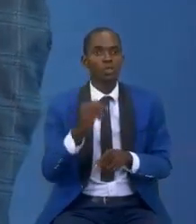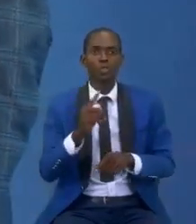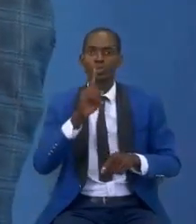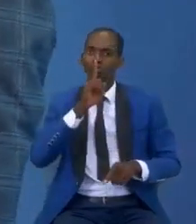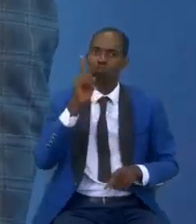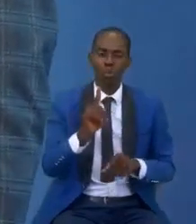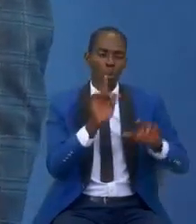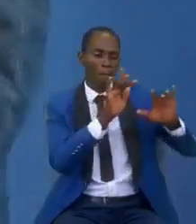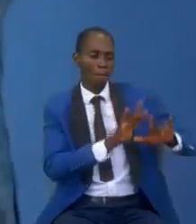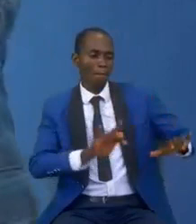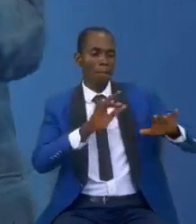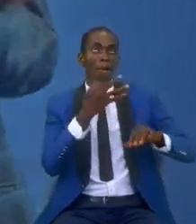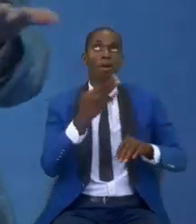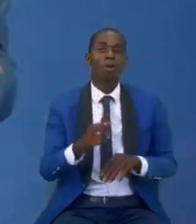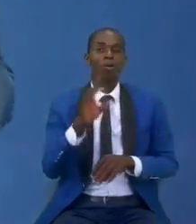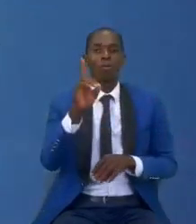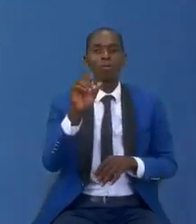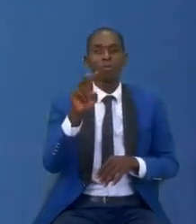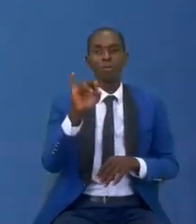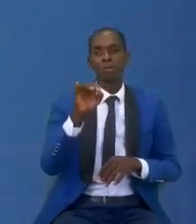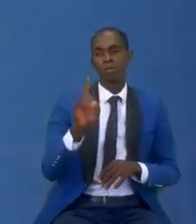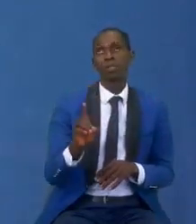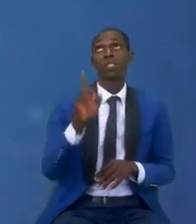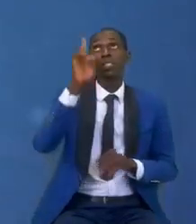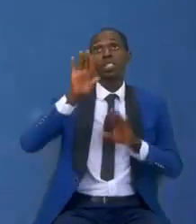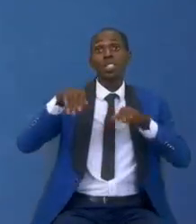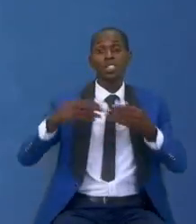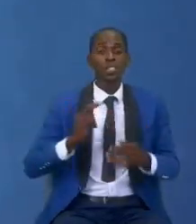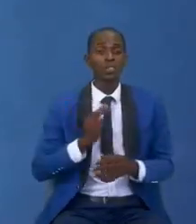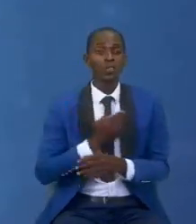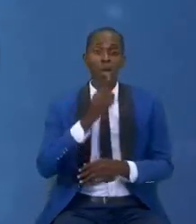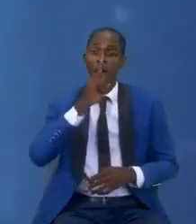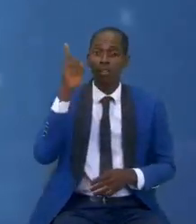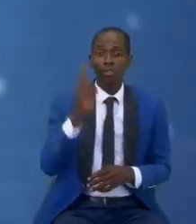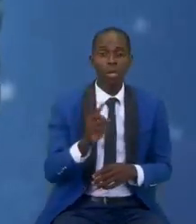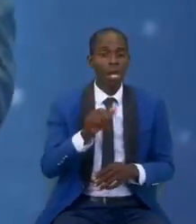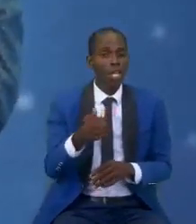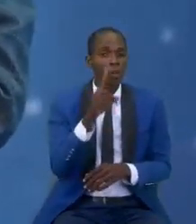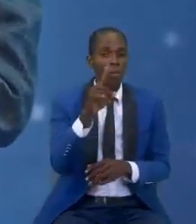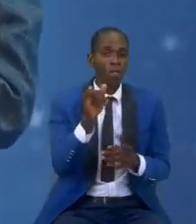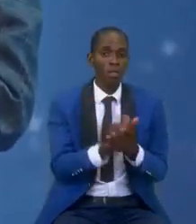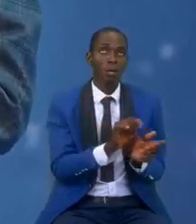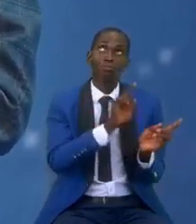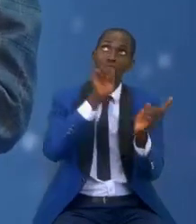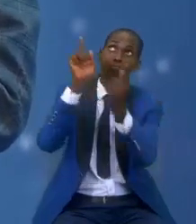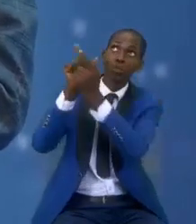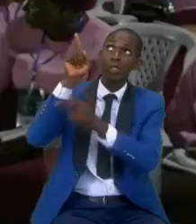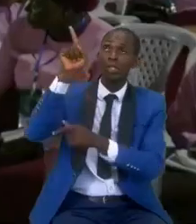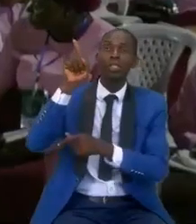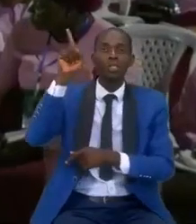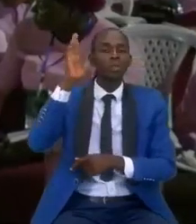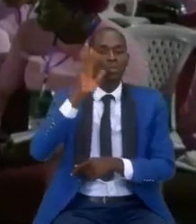whosoever cometh unto me, I will in no wise reject. It will not turn you away. You are coming